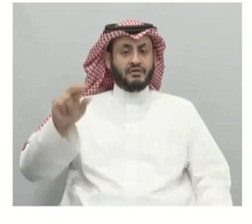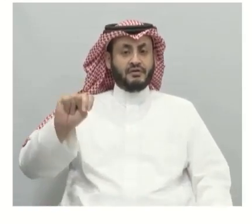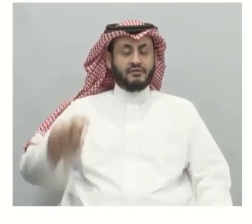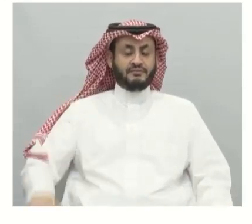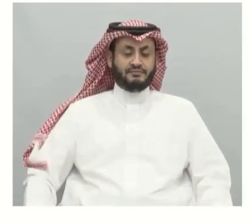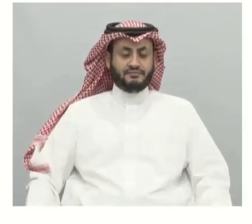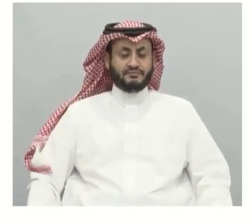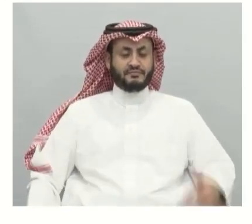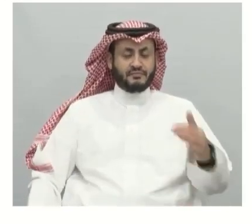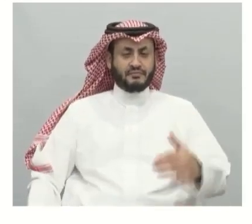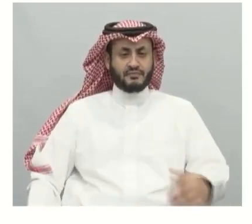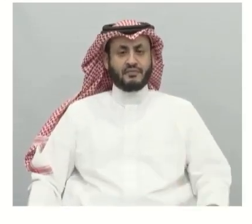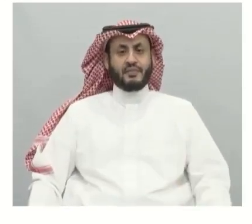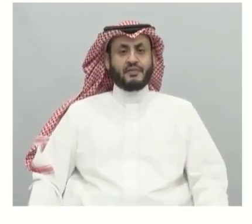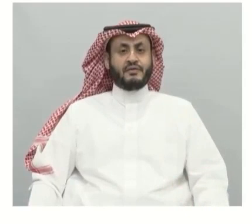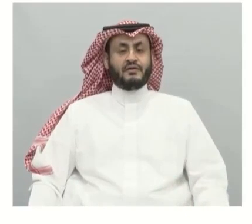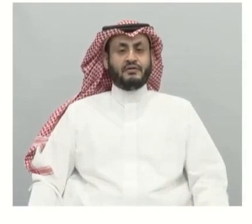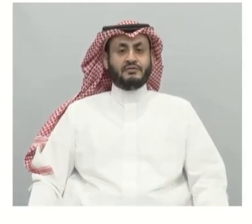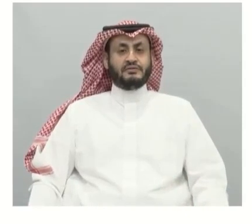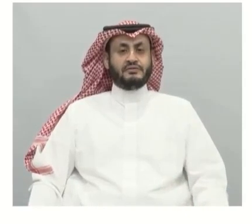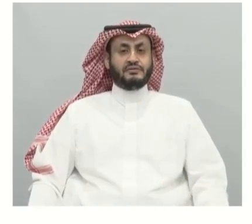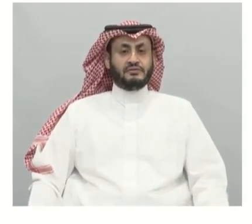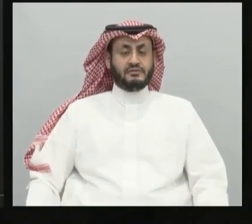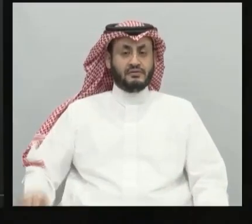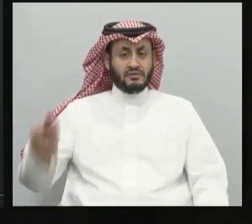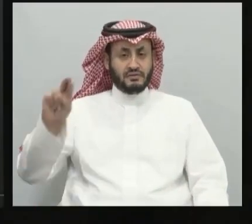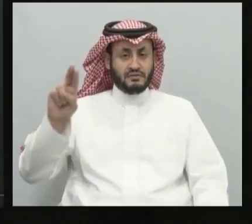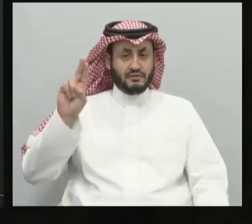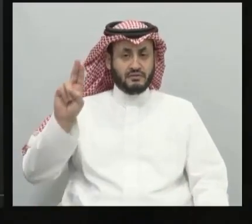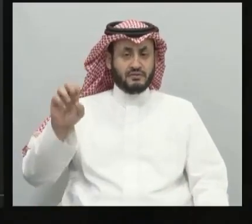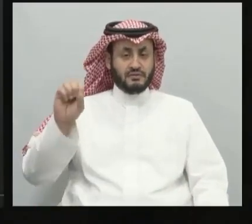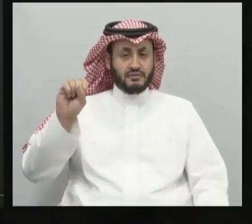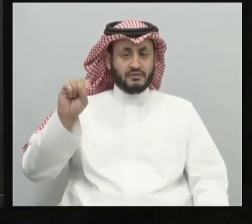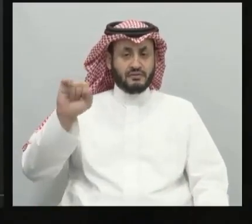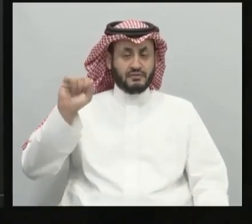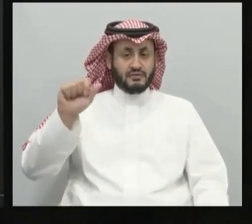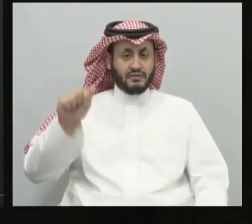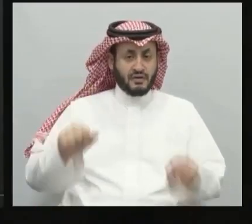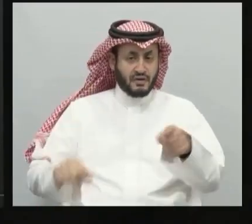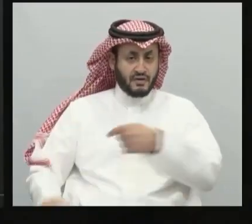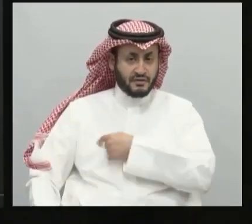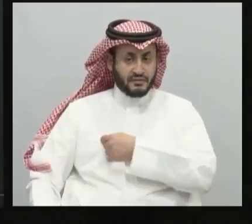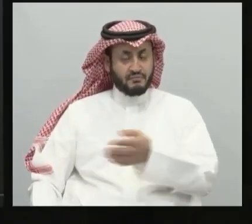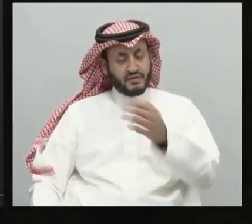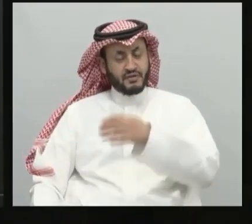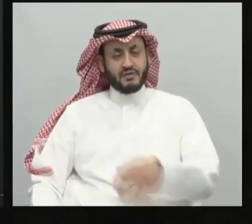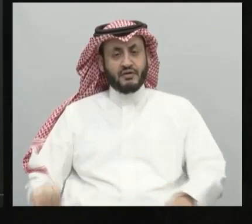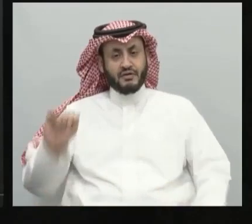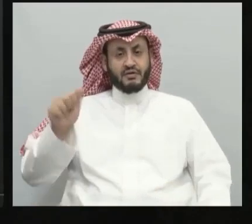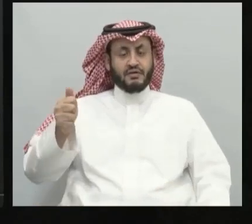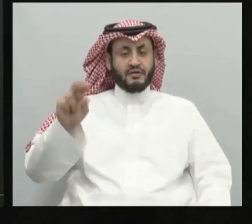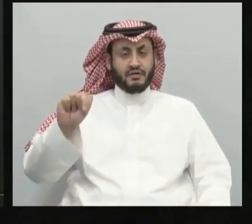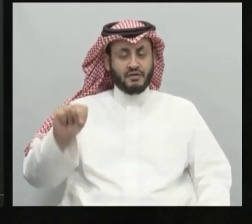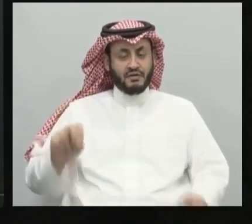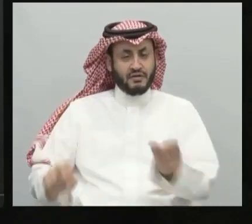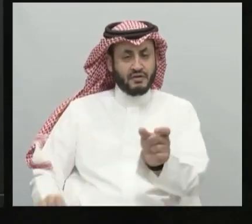The country name here, Russia. If you meet a person coming from Russia, what do you call them? Russian. There